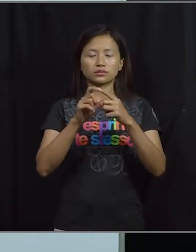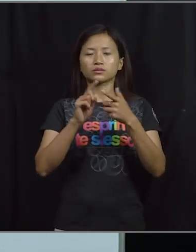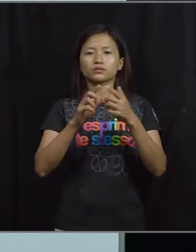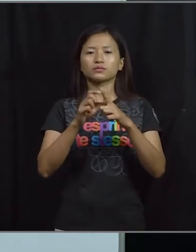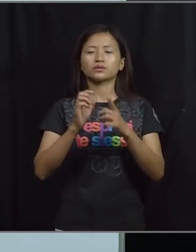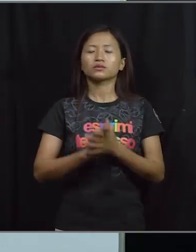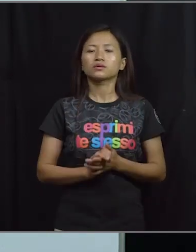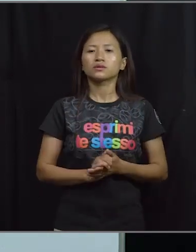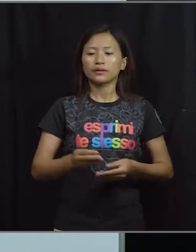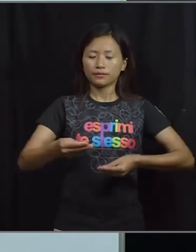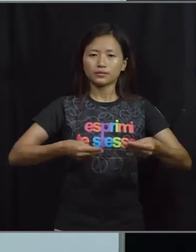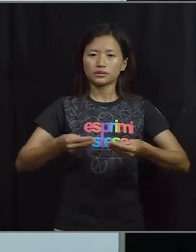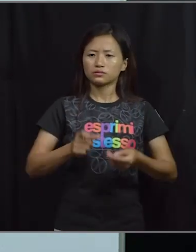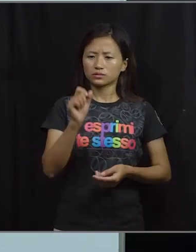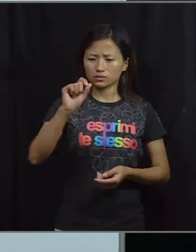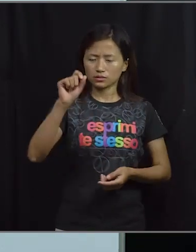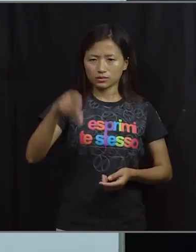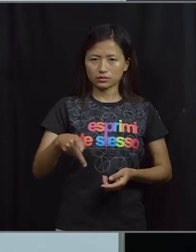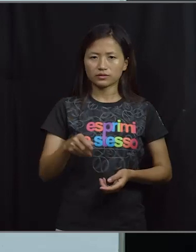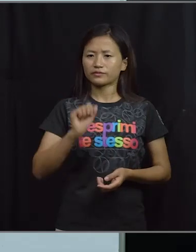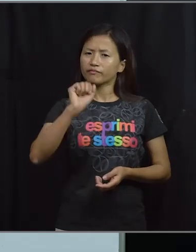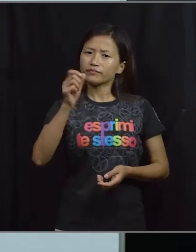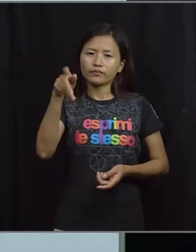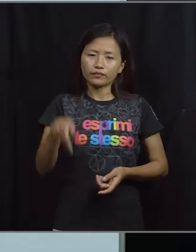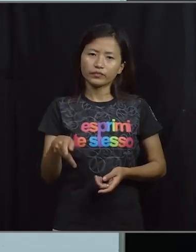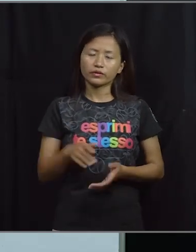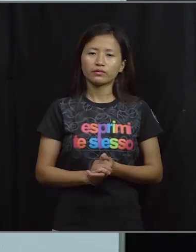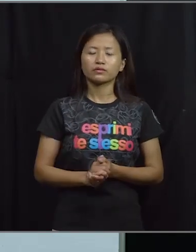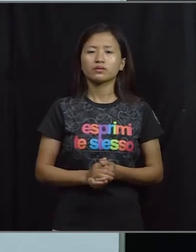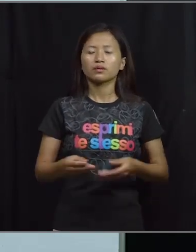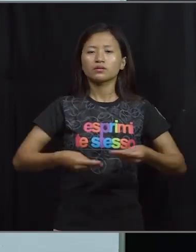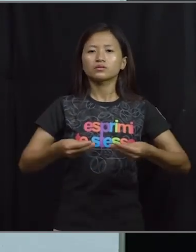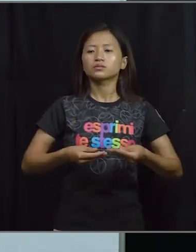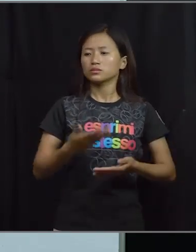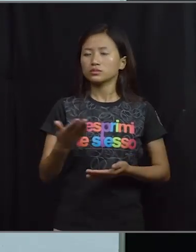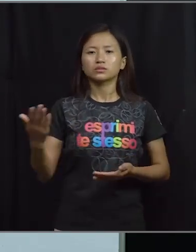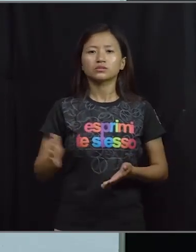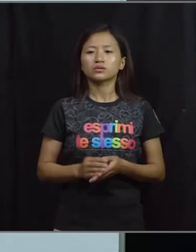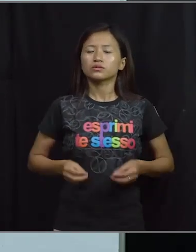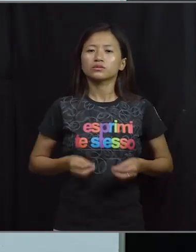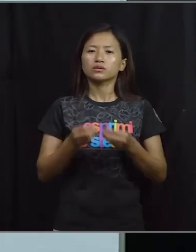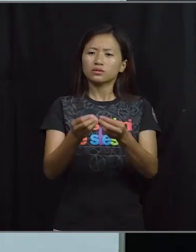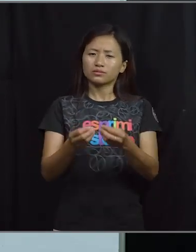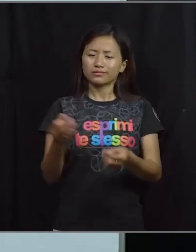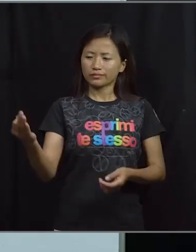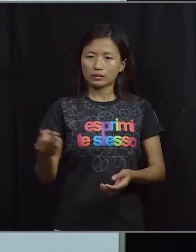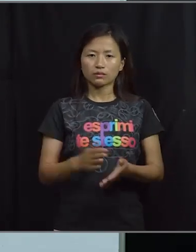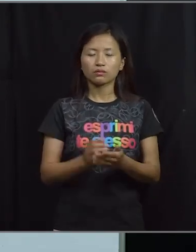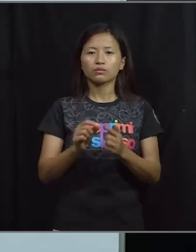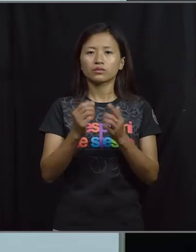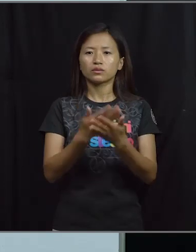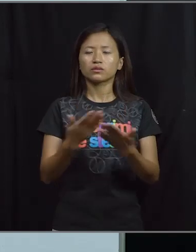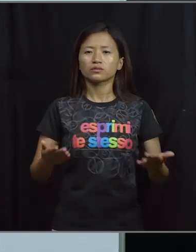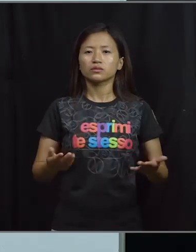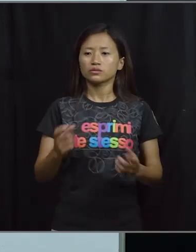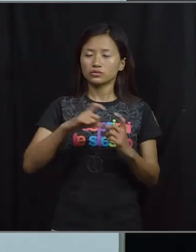category is business itself. So business entrepreneurs are those entrepreneurs who produce new product, who converts